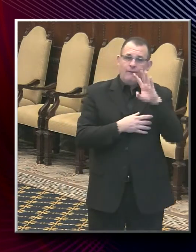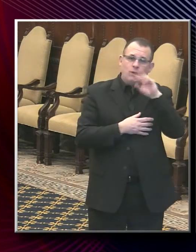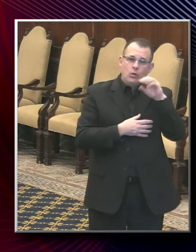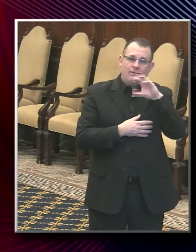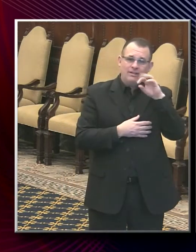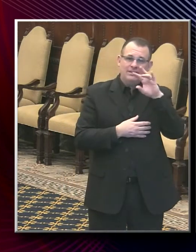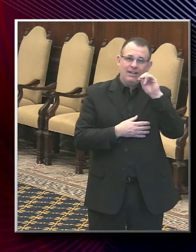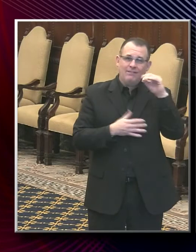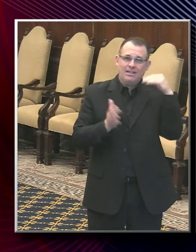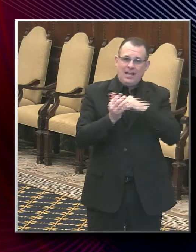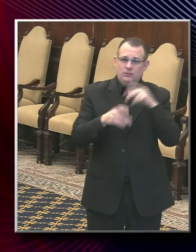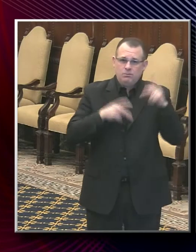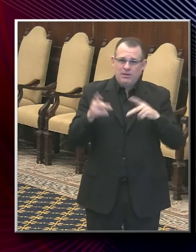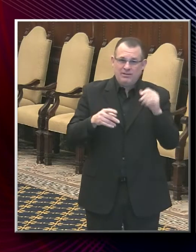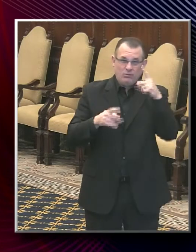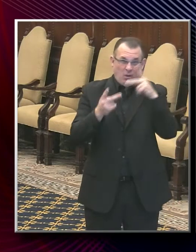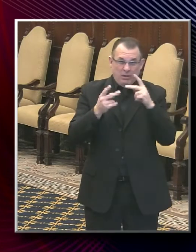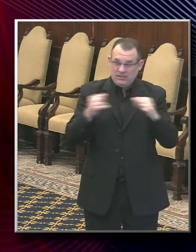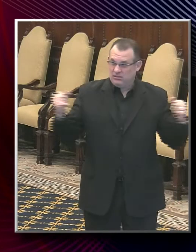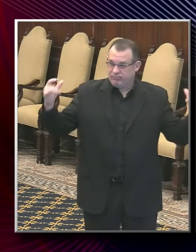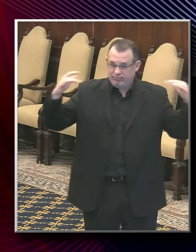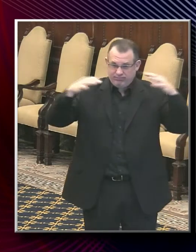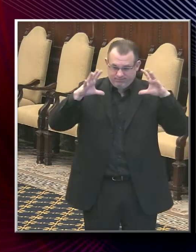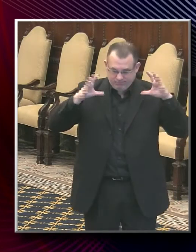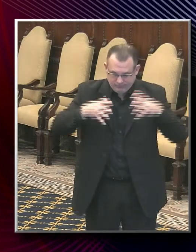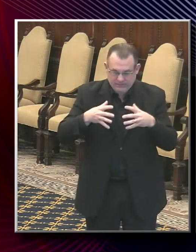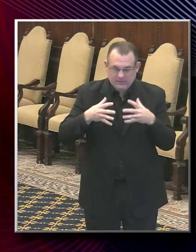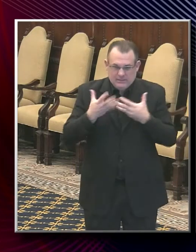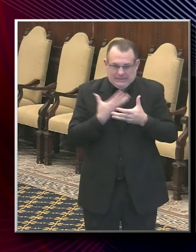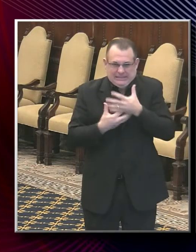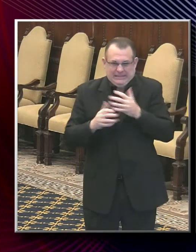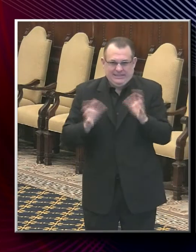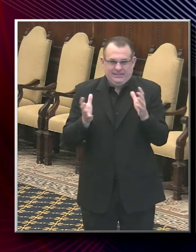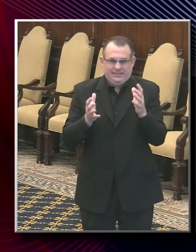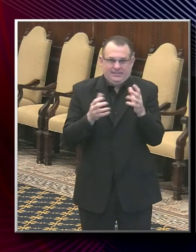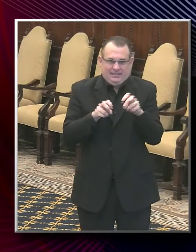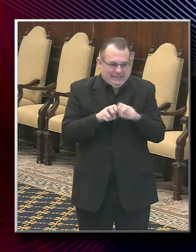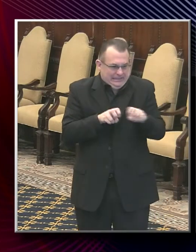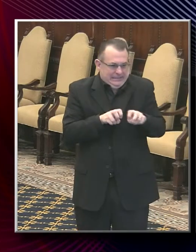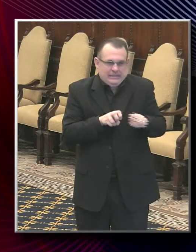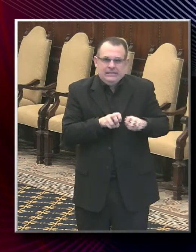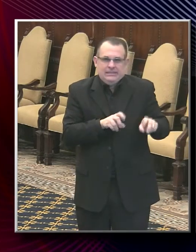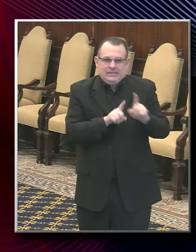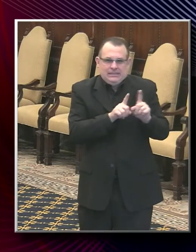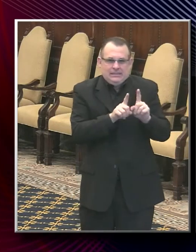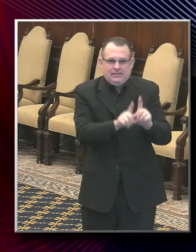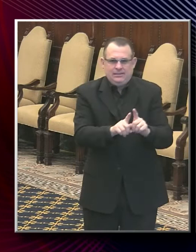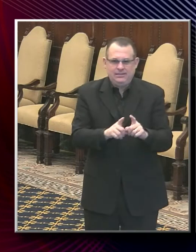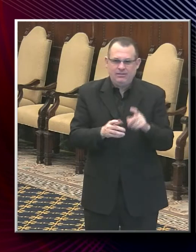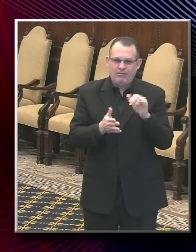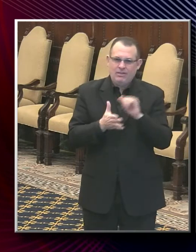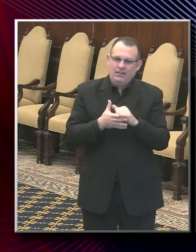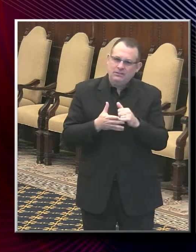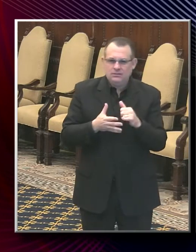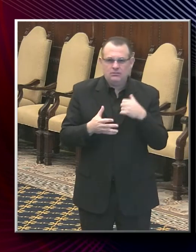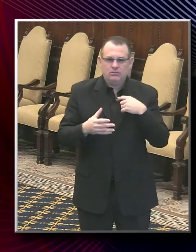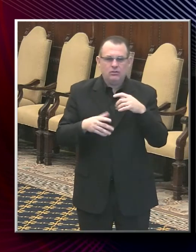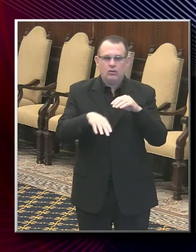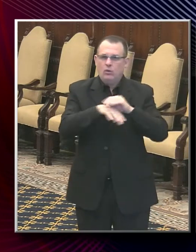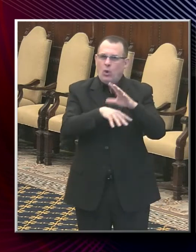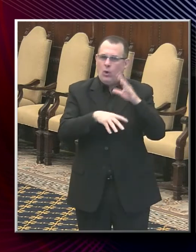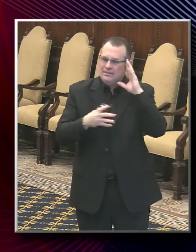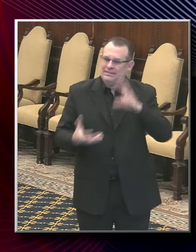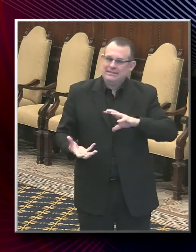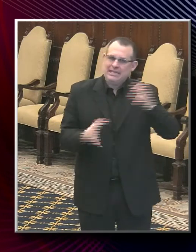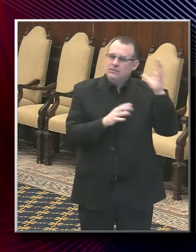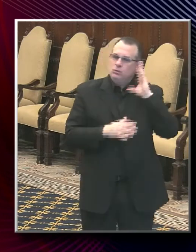70,000 people in one location together that close is really a recipe for disaster unless there is some vaccine